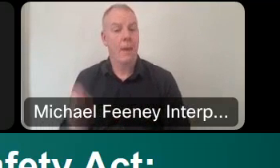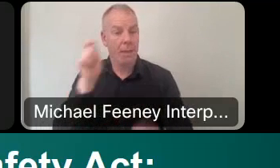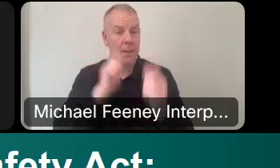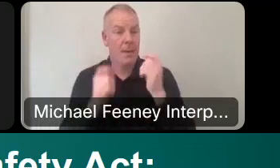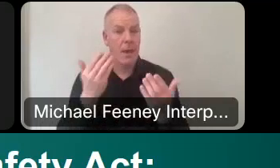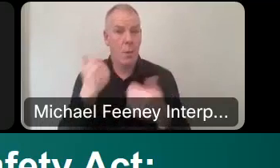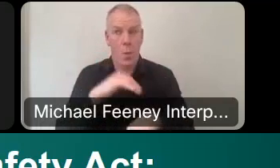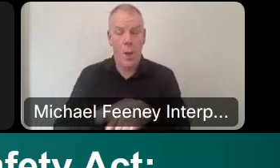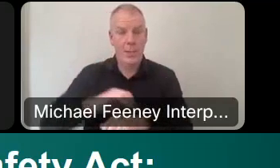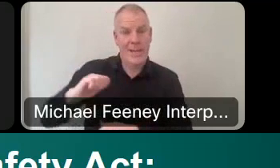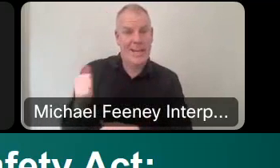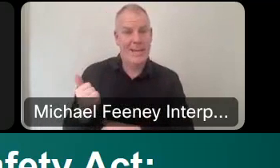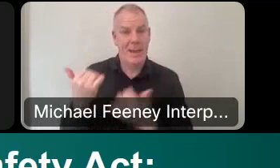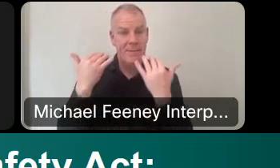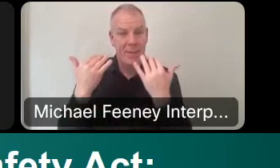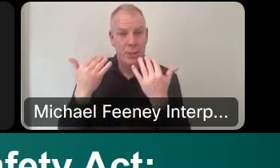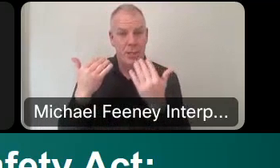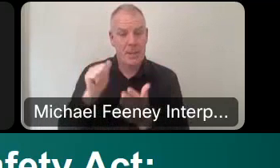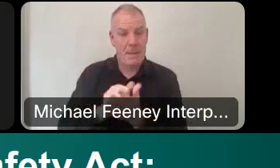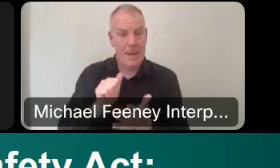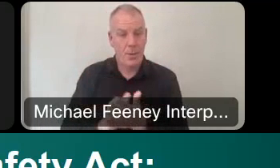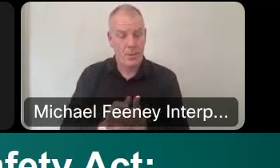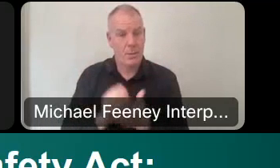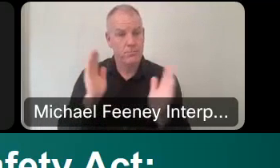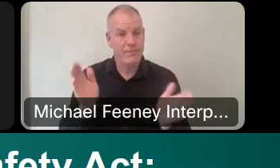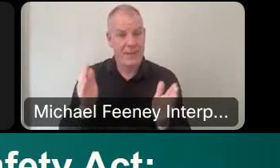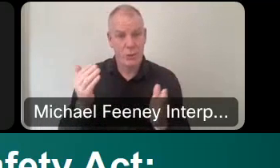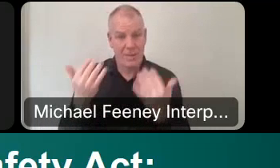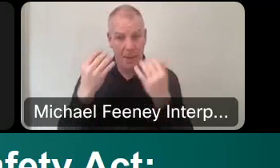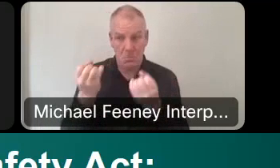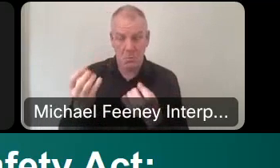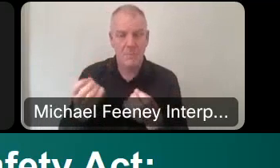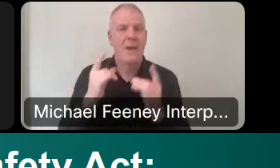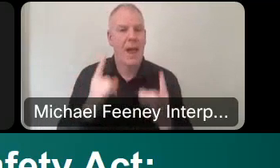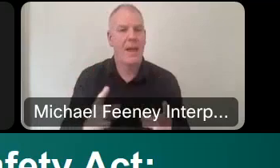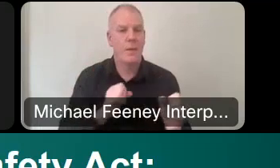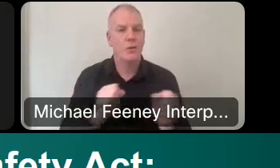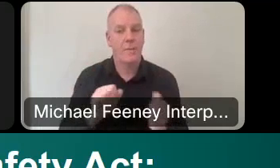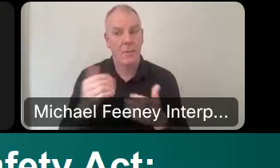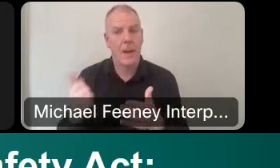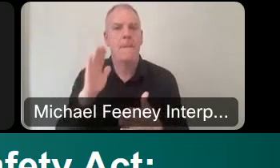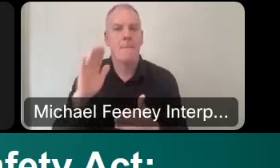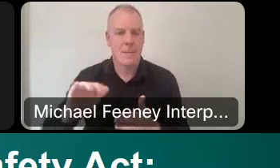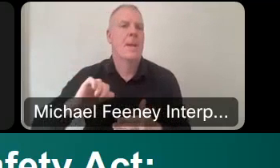are stored, and you'll see from the information I've given you previously that the health service provider has to keep all of these records